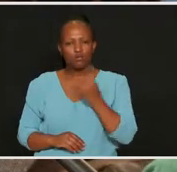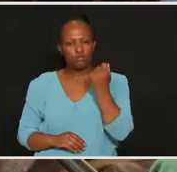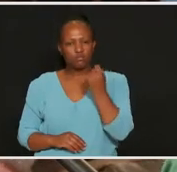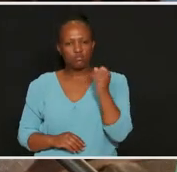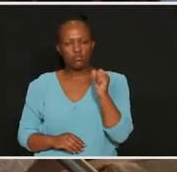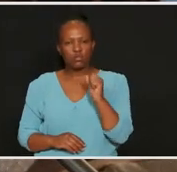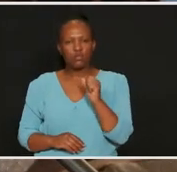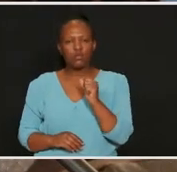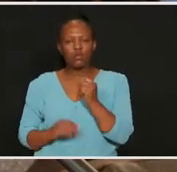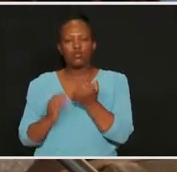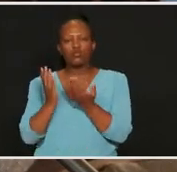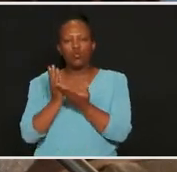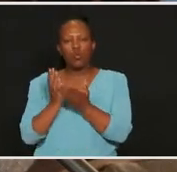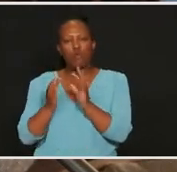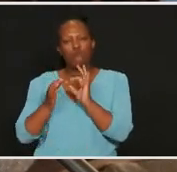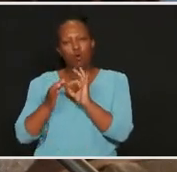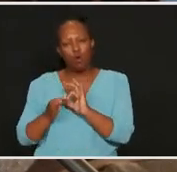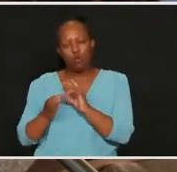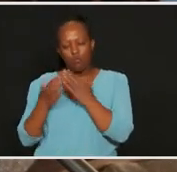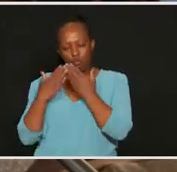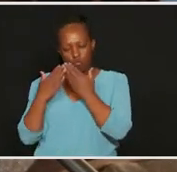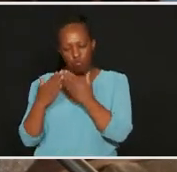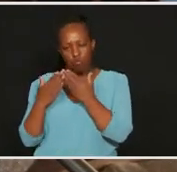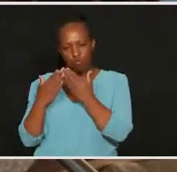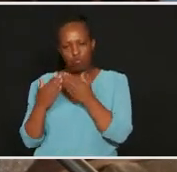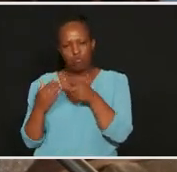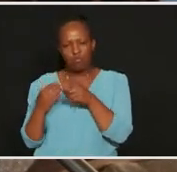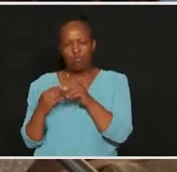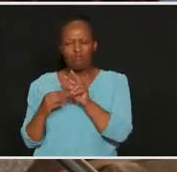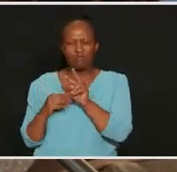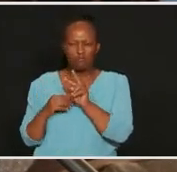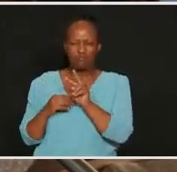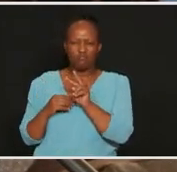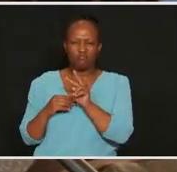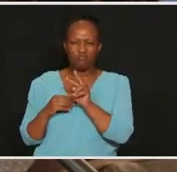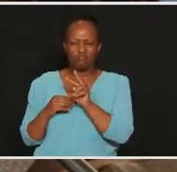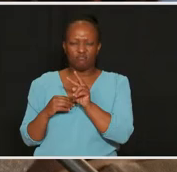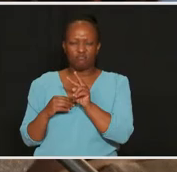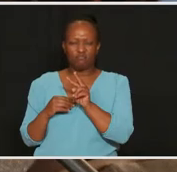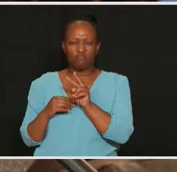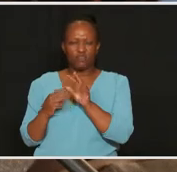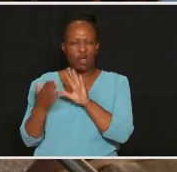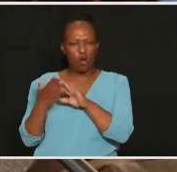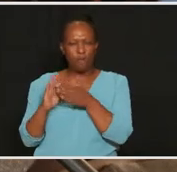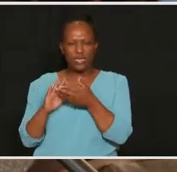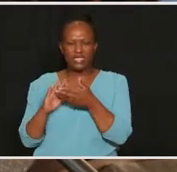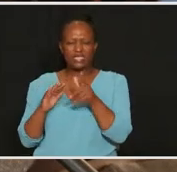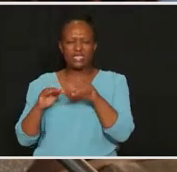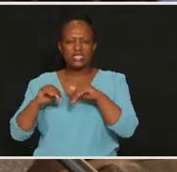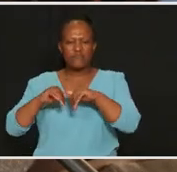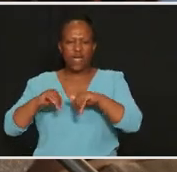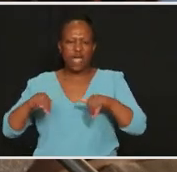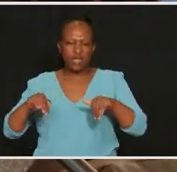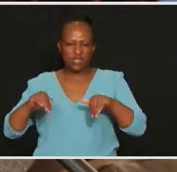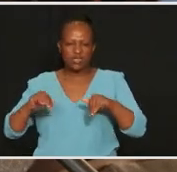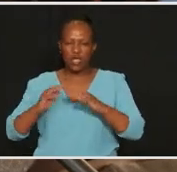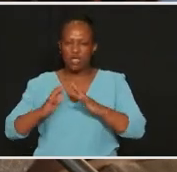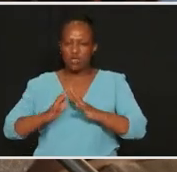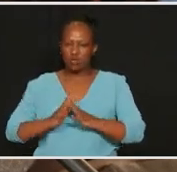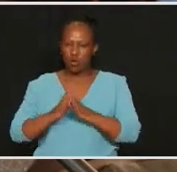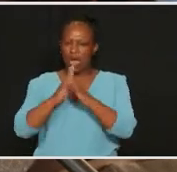by saying that homeschooling seeks to divide Society instead of uniting